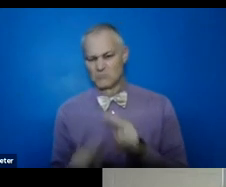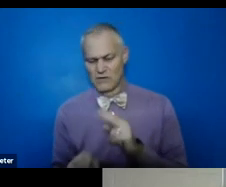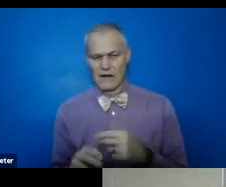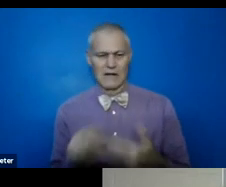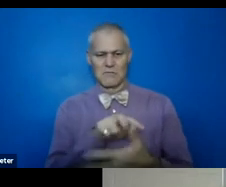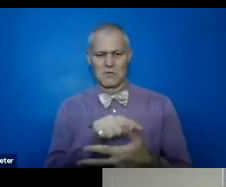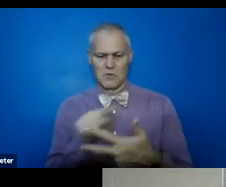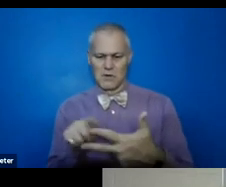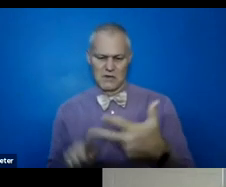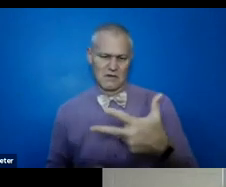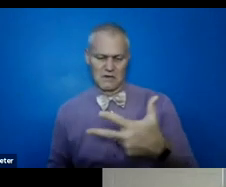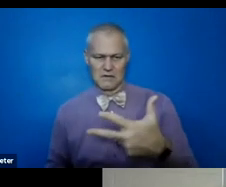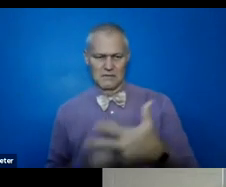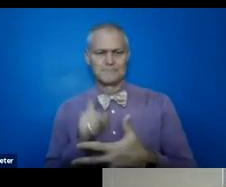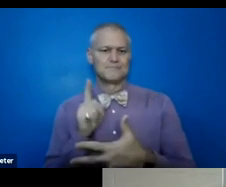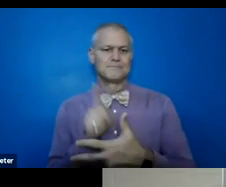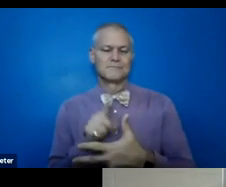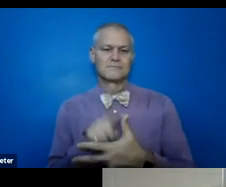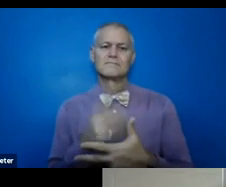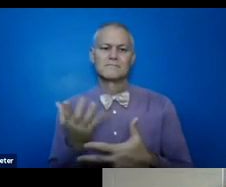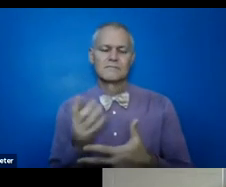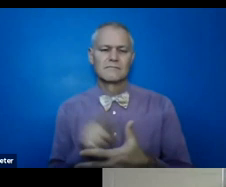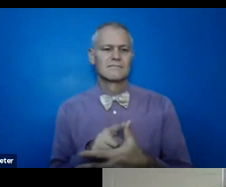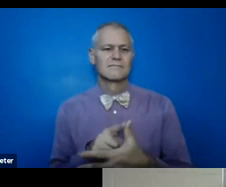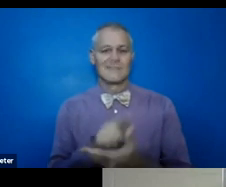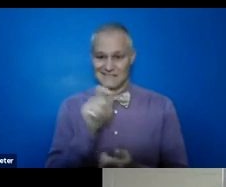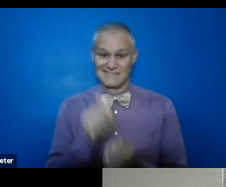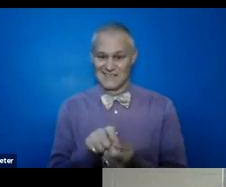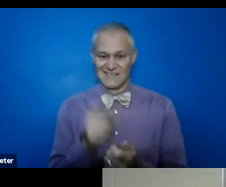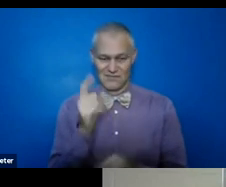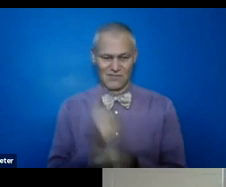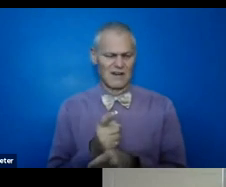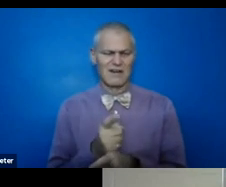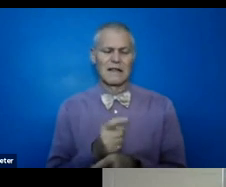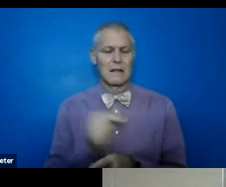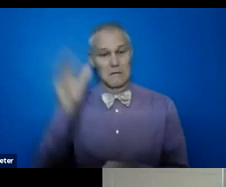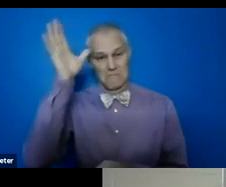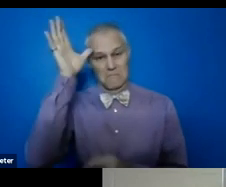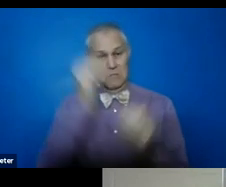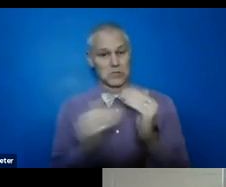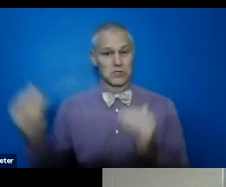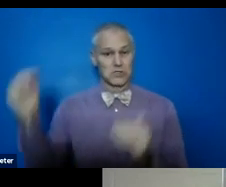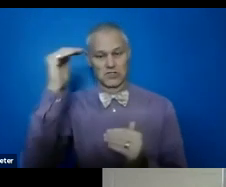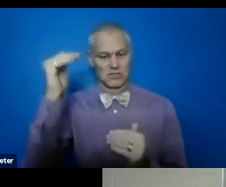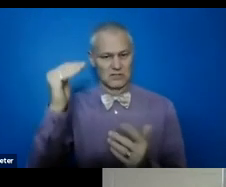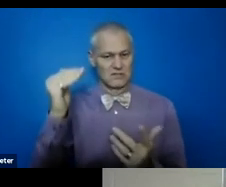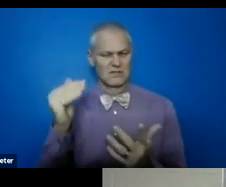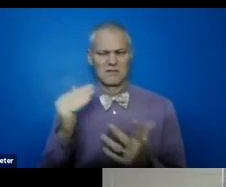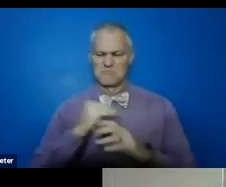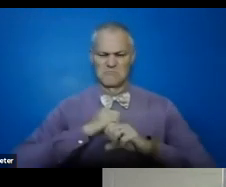main topics. The first will just be exactly that. What does patriarchy have to do with preventing